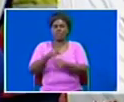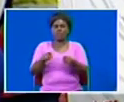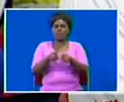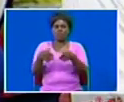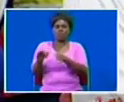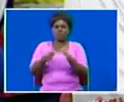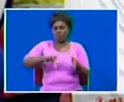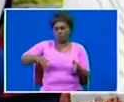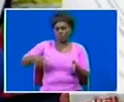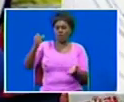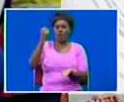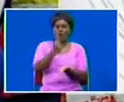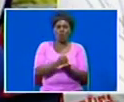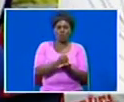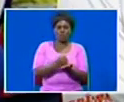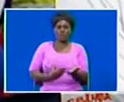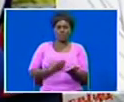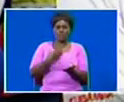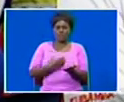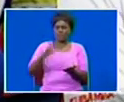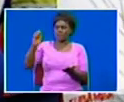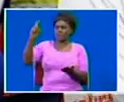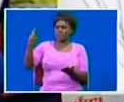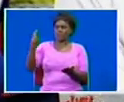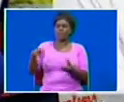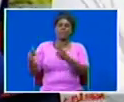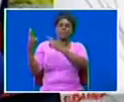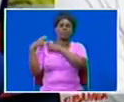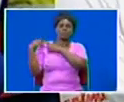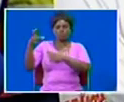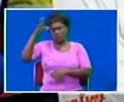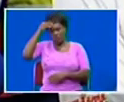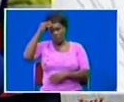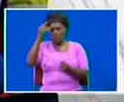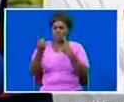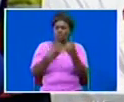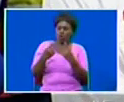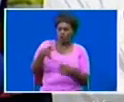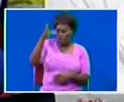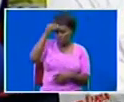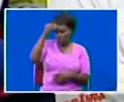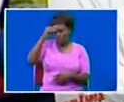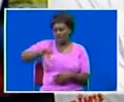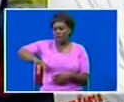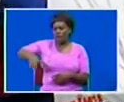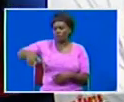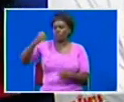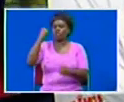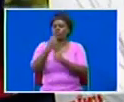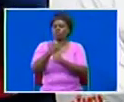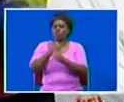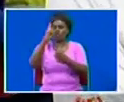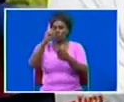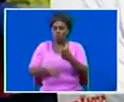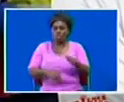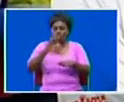go to county headquarters to visit the county executive in charge of education, to talk about education, what is the county doing where education is concerned,